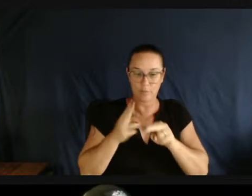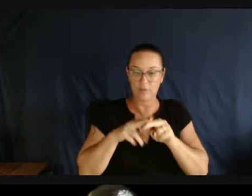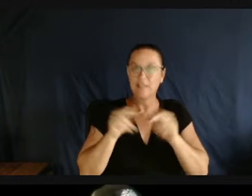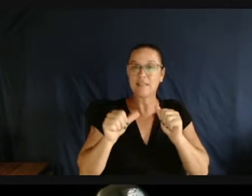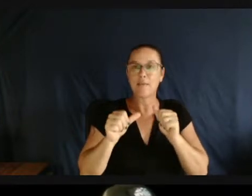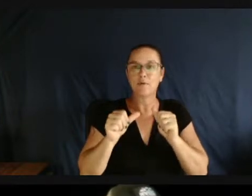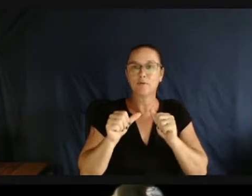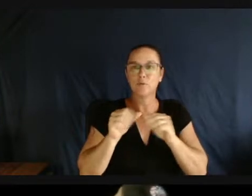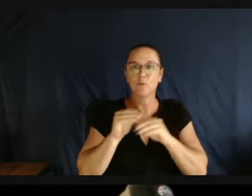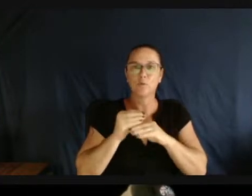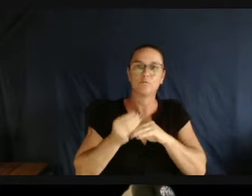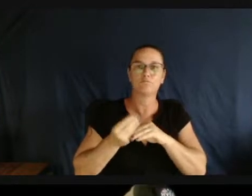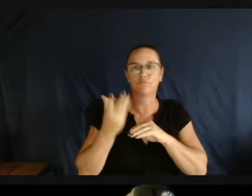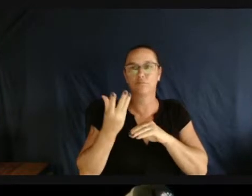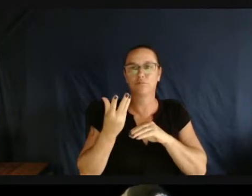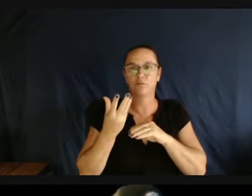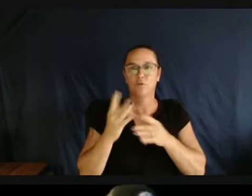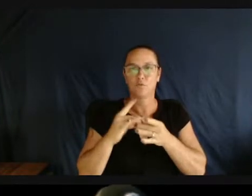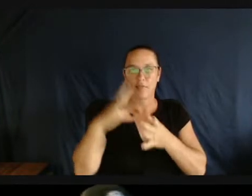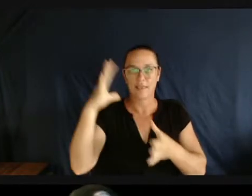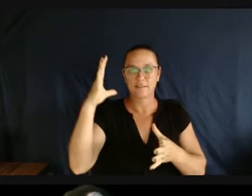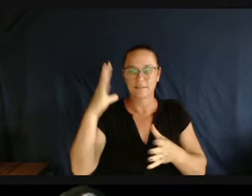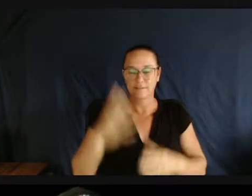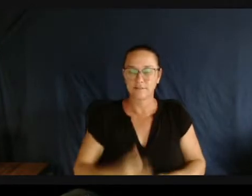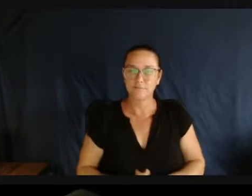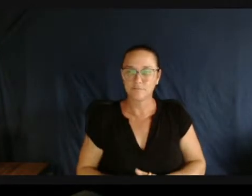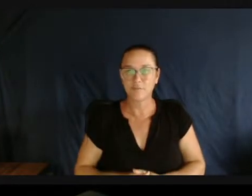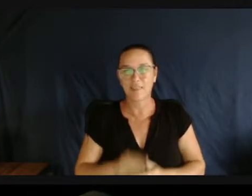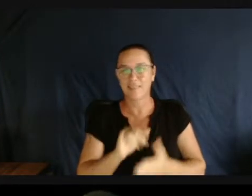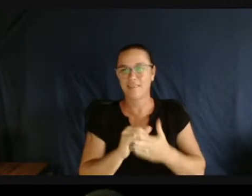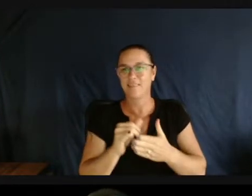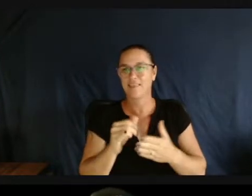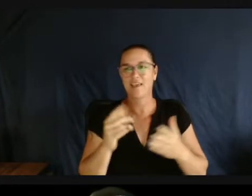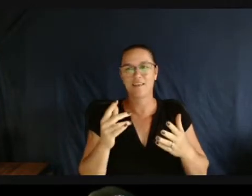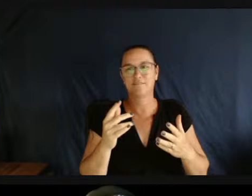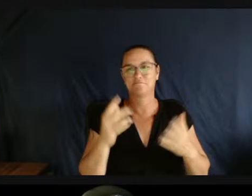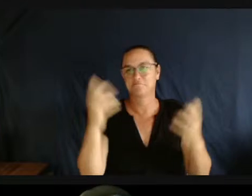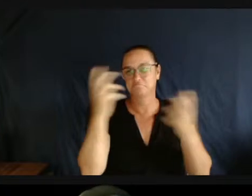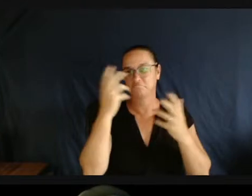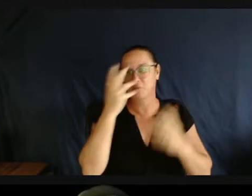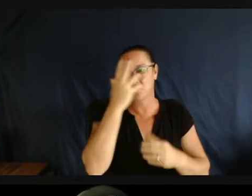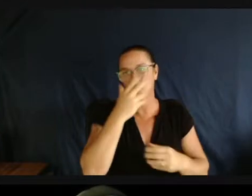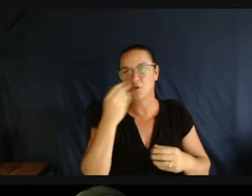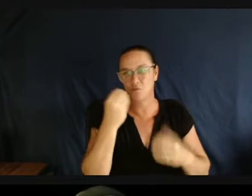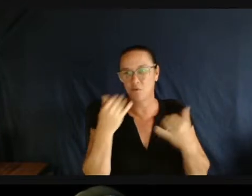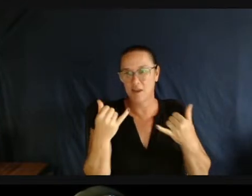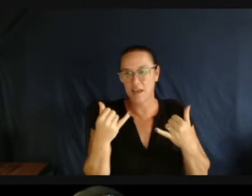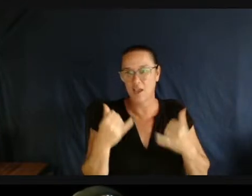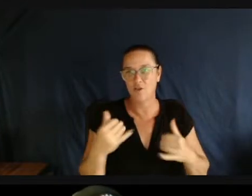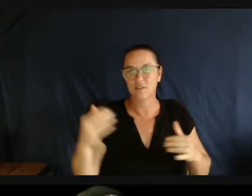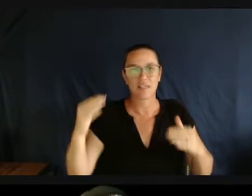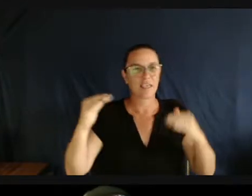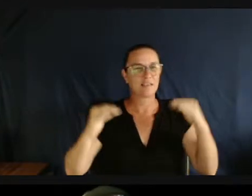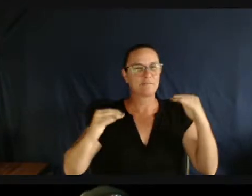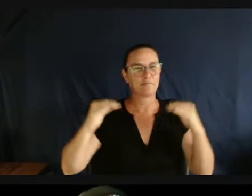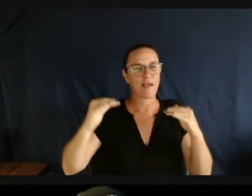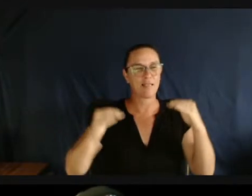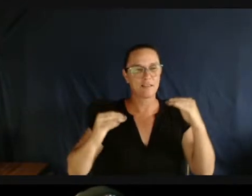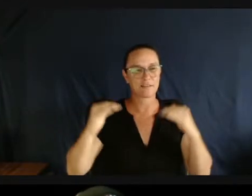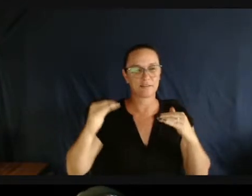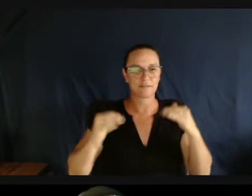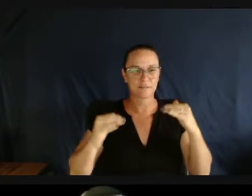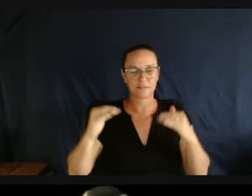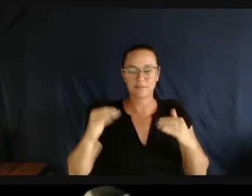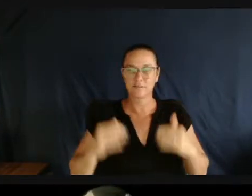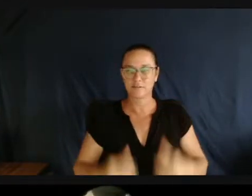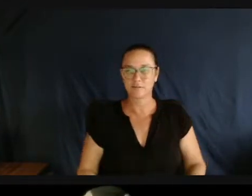That's the beauty of this moment in time here, where we have this equilibrium where this is actually happening.